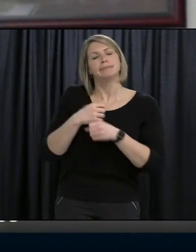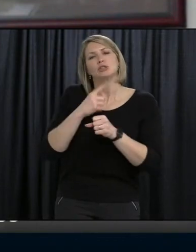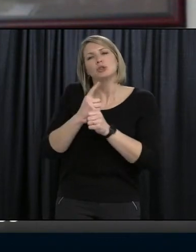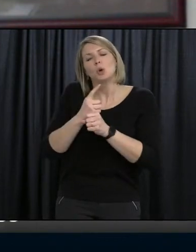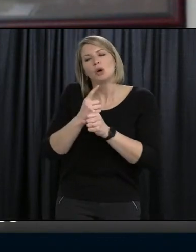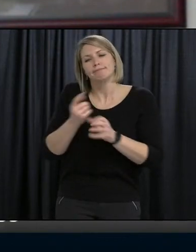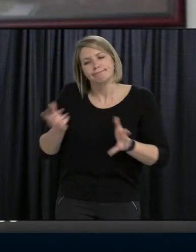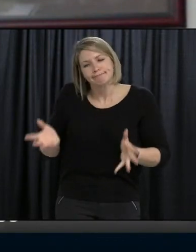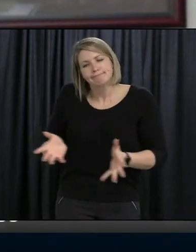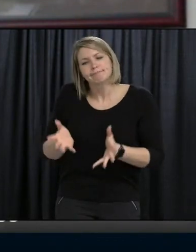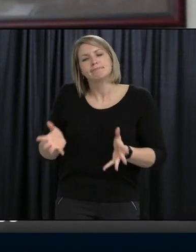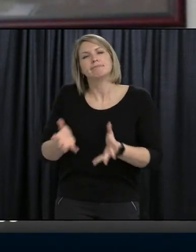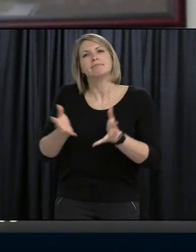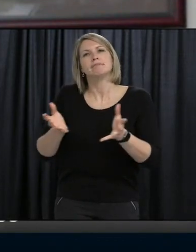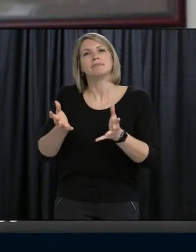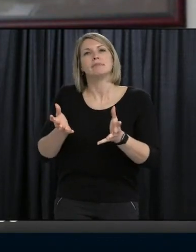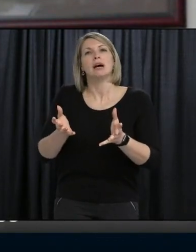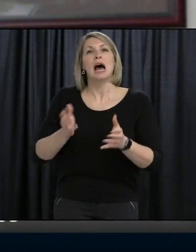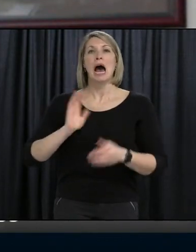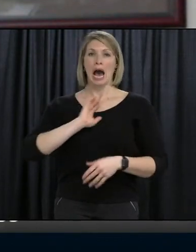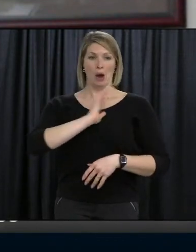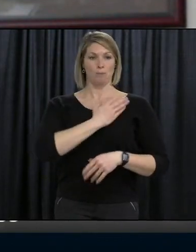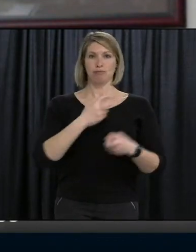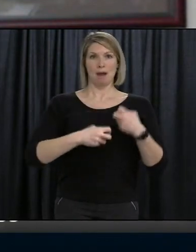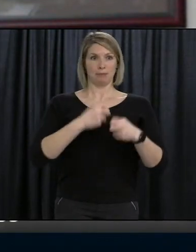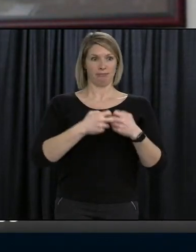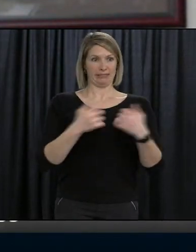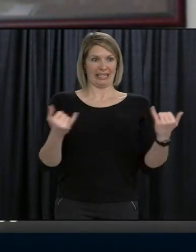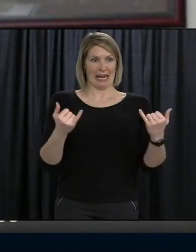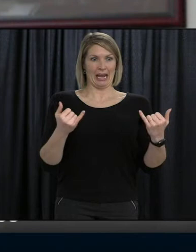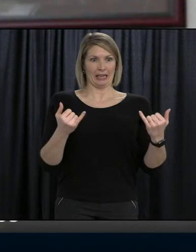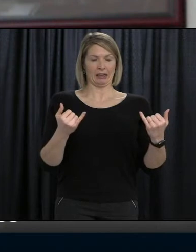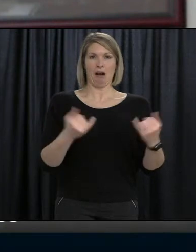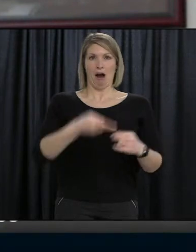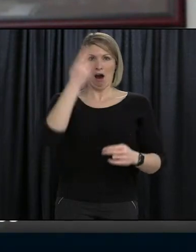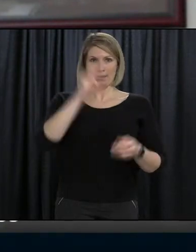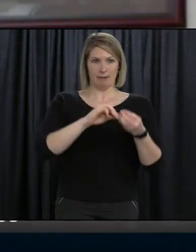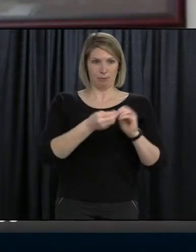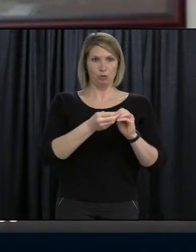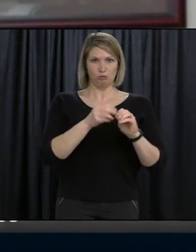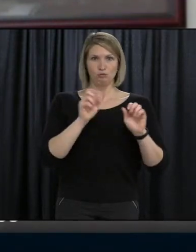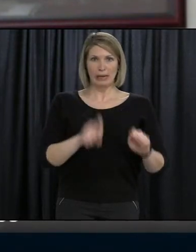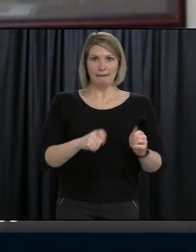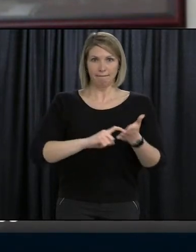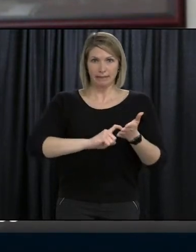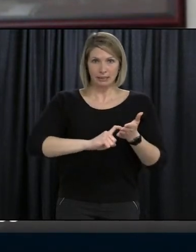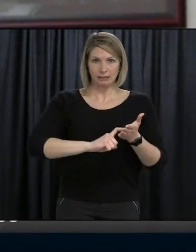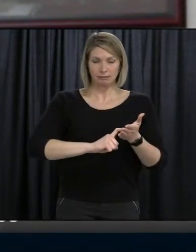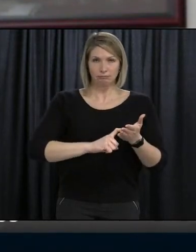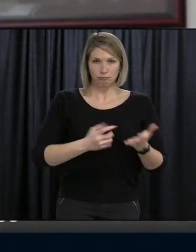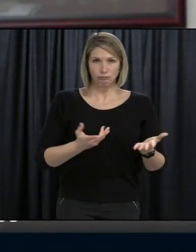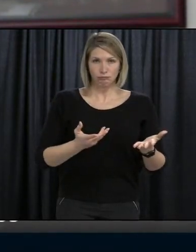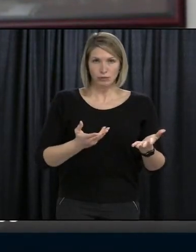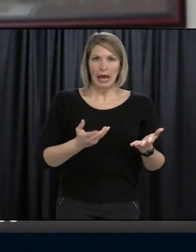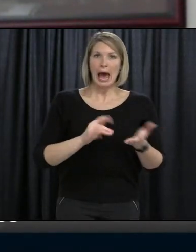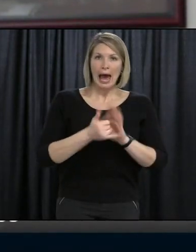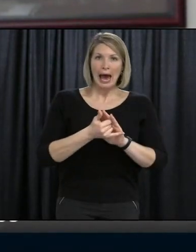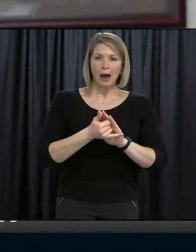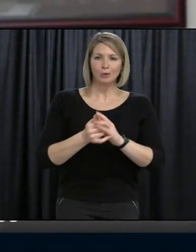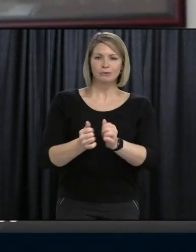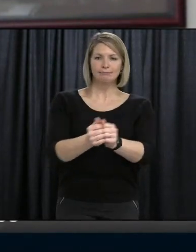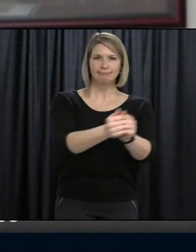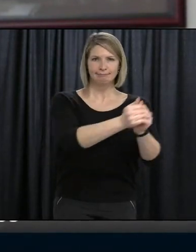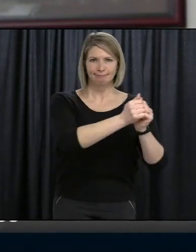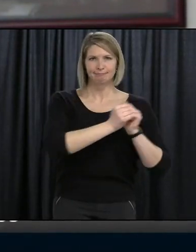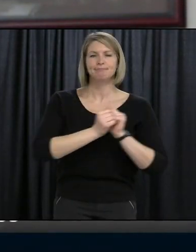to conclude by saying that this problem is fixable. You can fix it, we fix it, but we do it together. And I